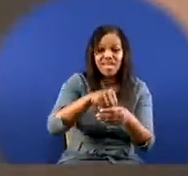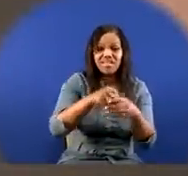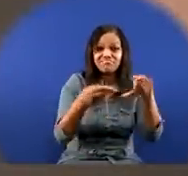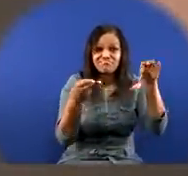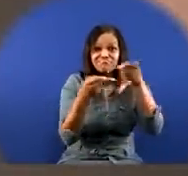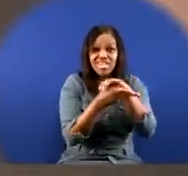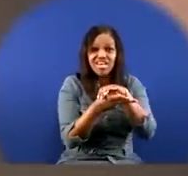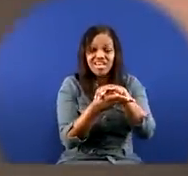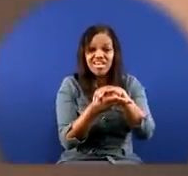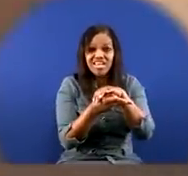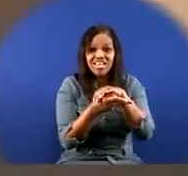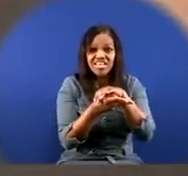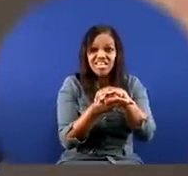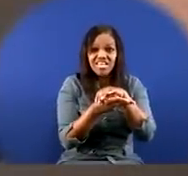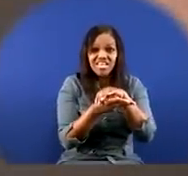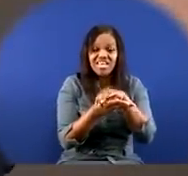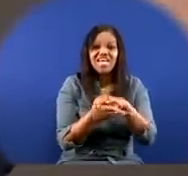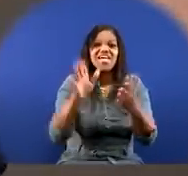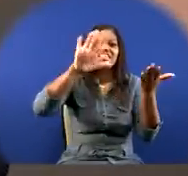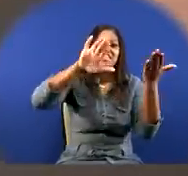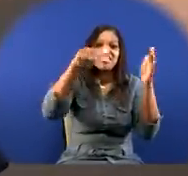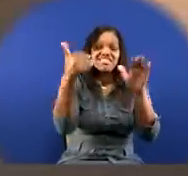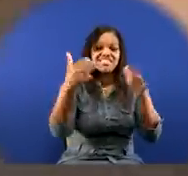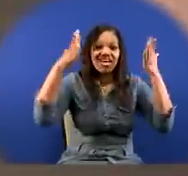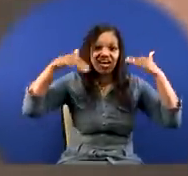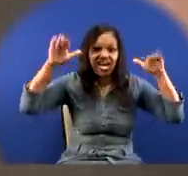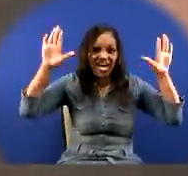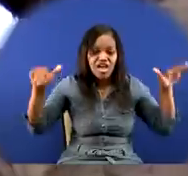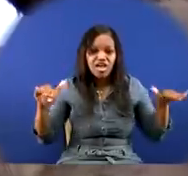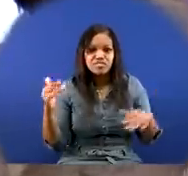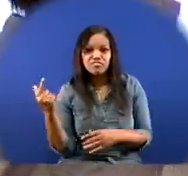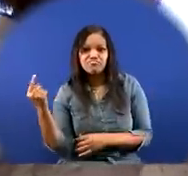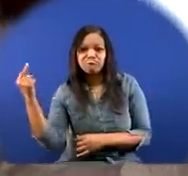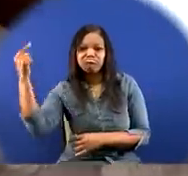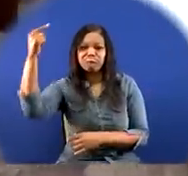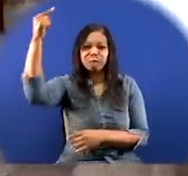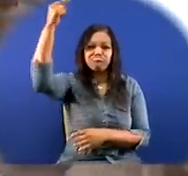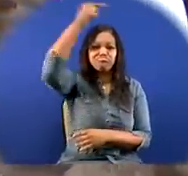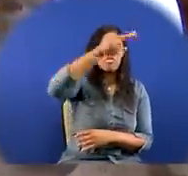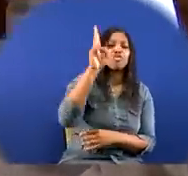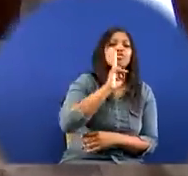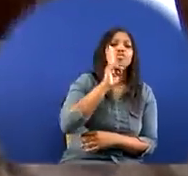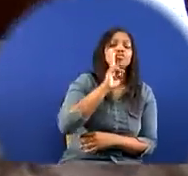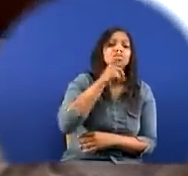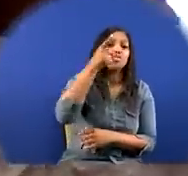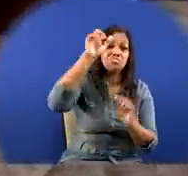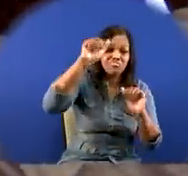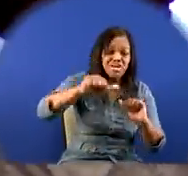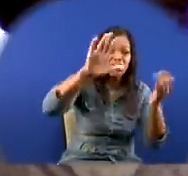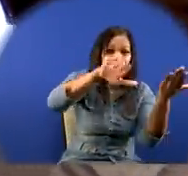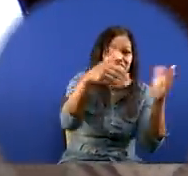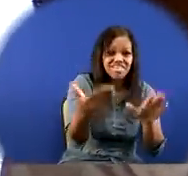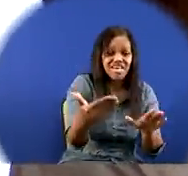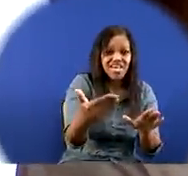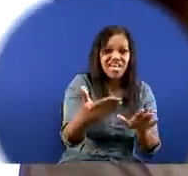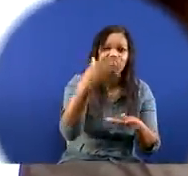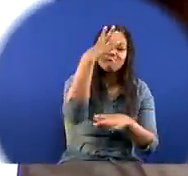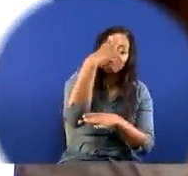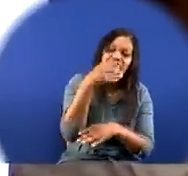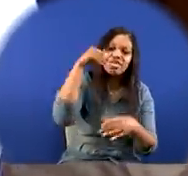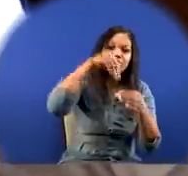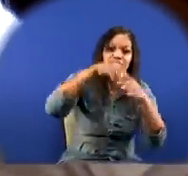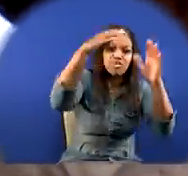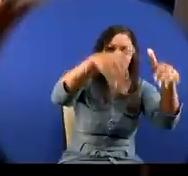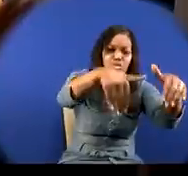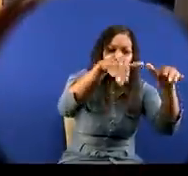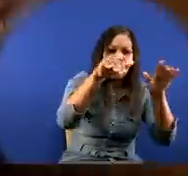bed, the death angel flew over Houston. You could have been dead, sleeping in